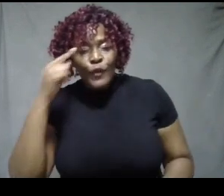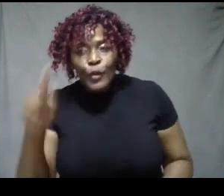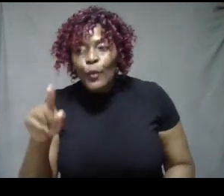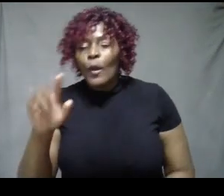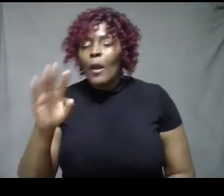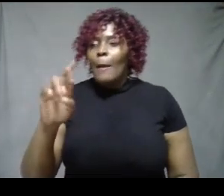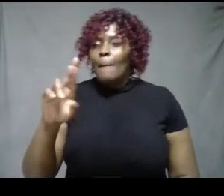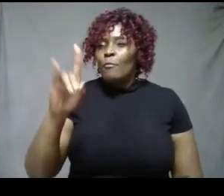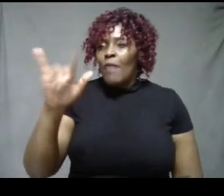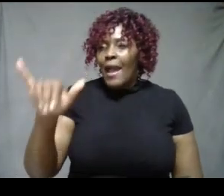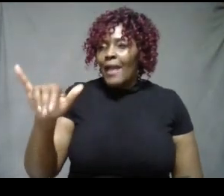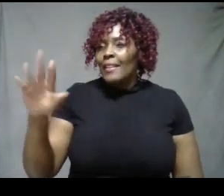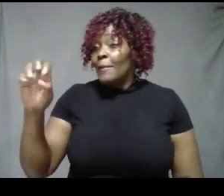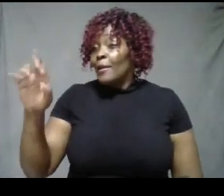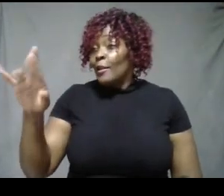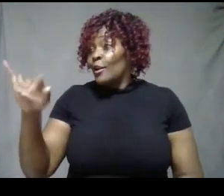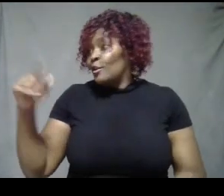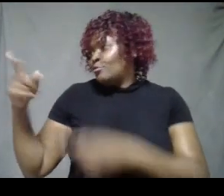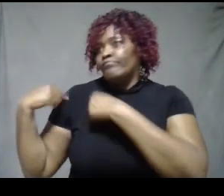been here a long time too. So